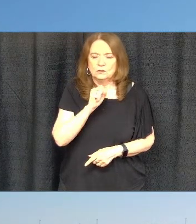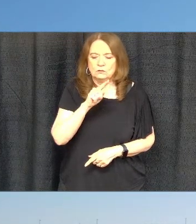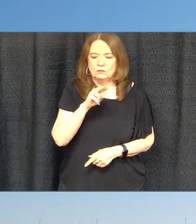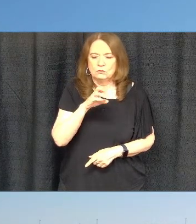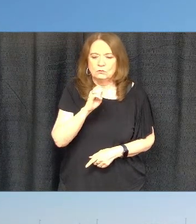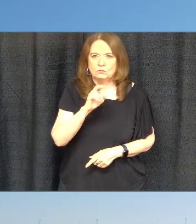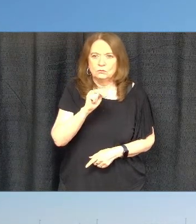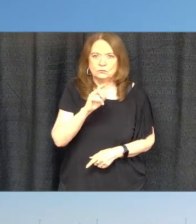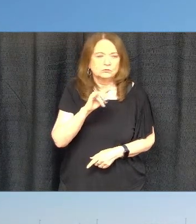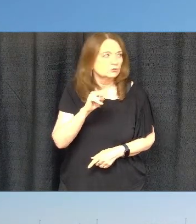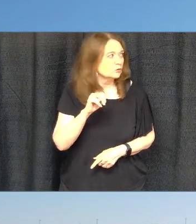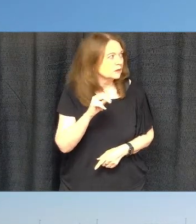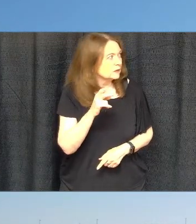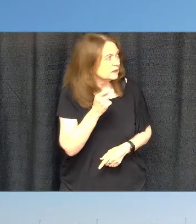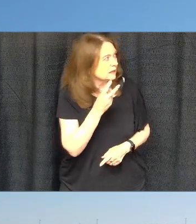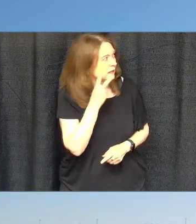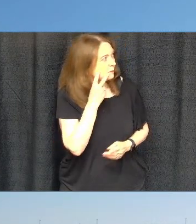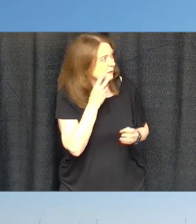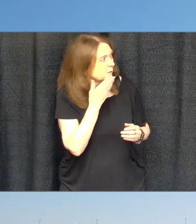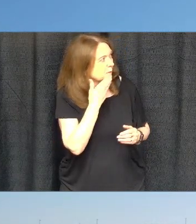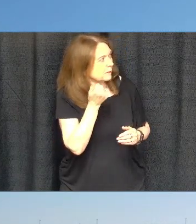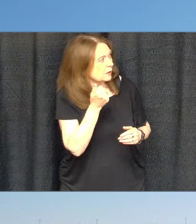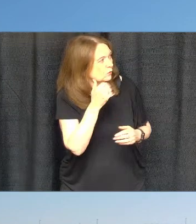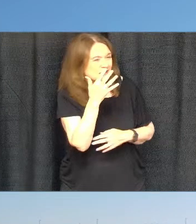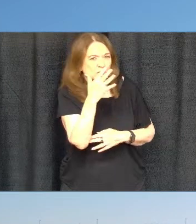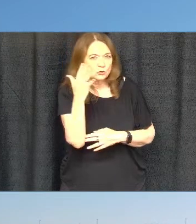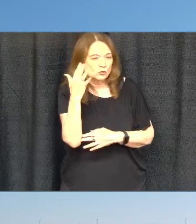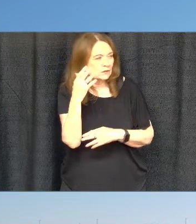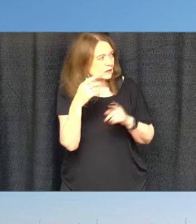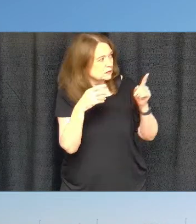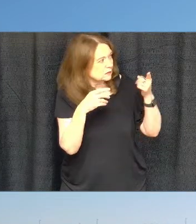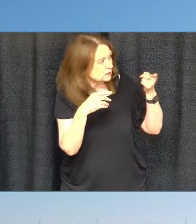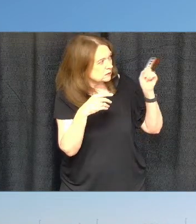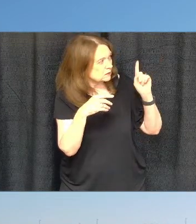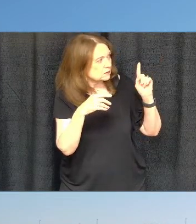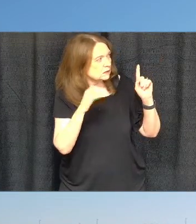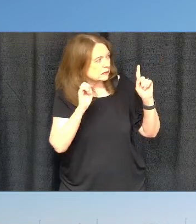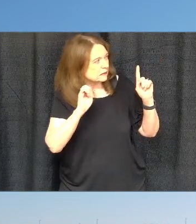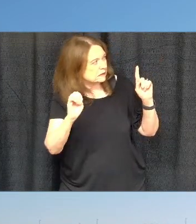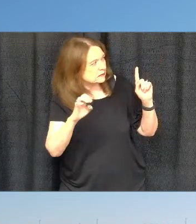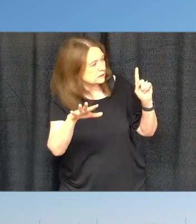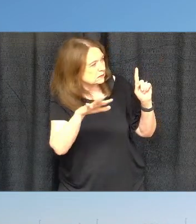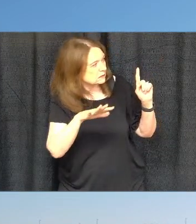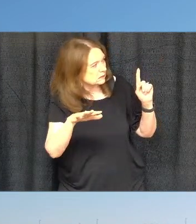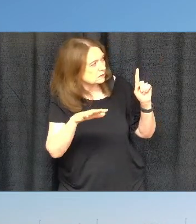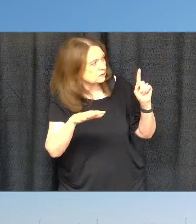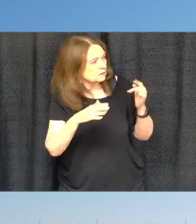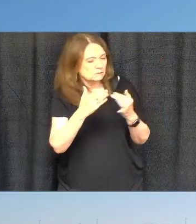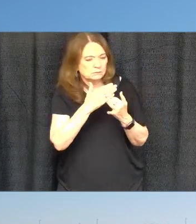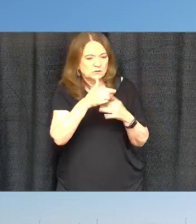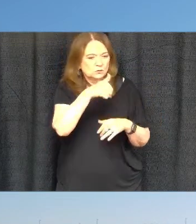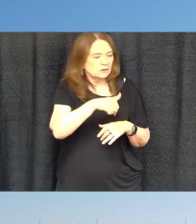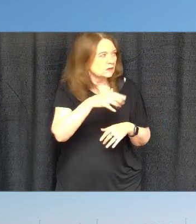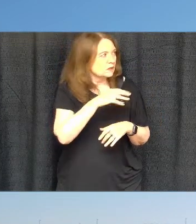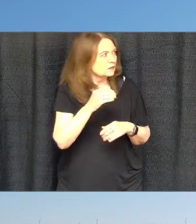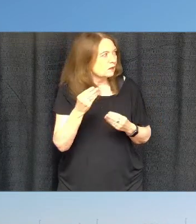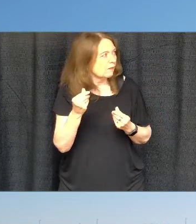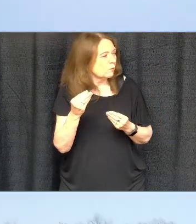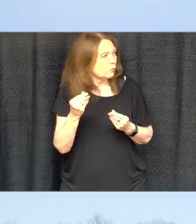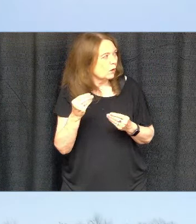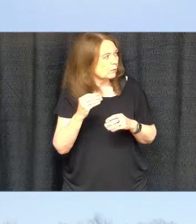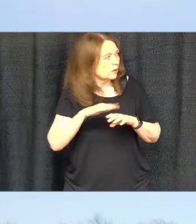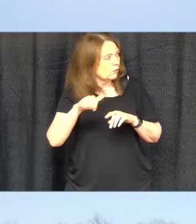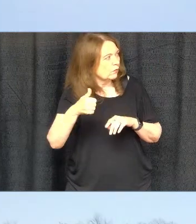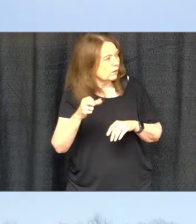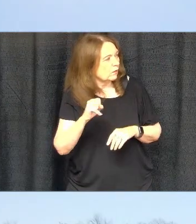And a little more view to the east, you see the tree line to the far east, which is the border between this and the property on the other